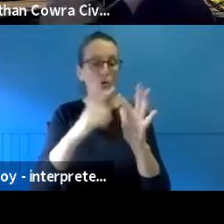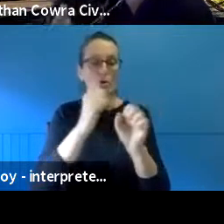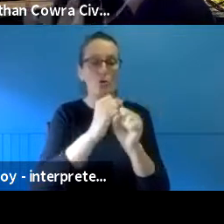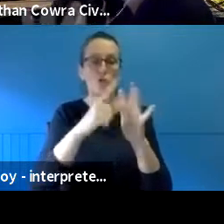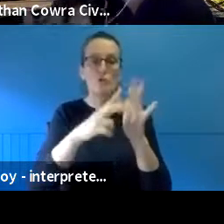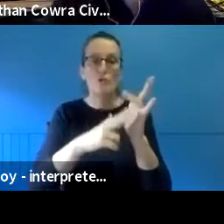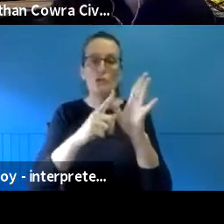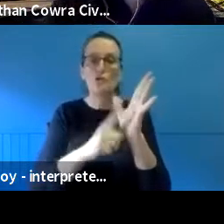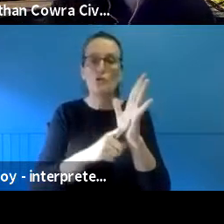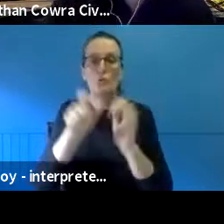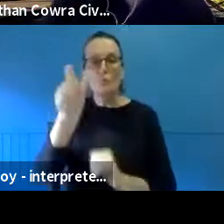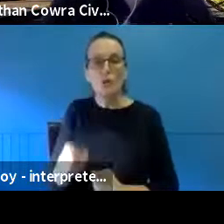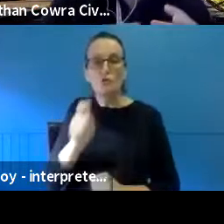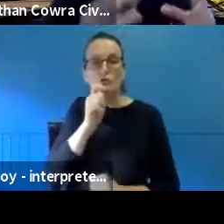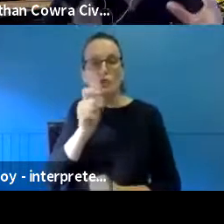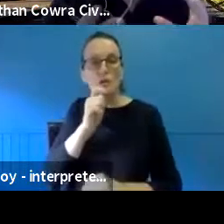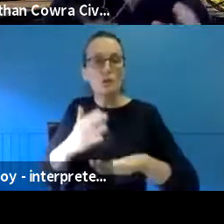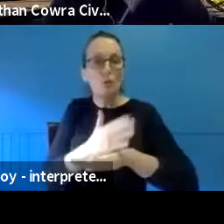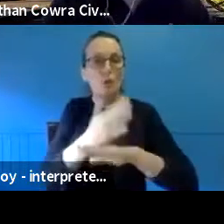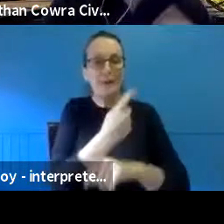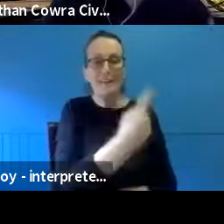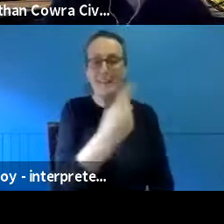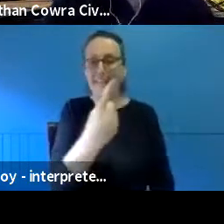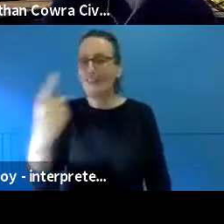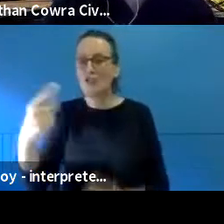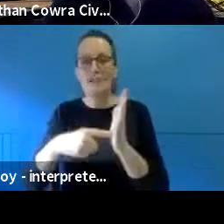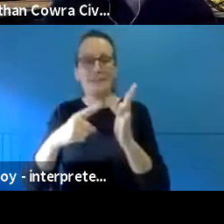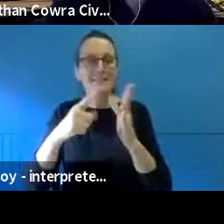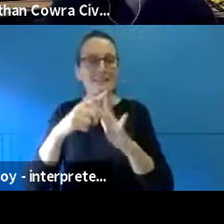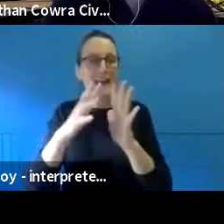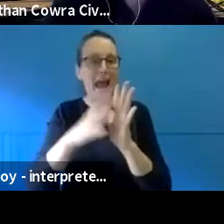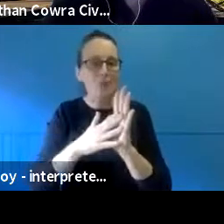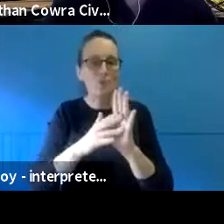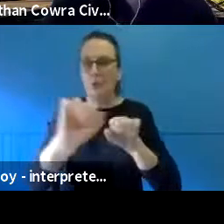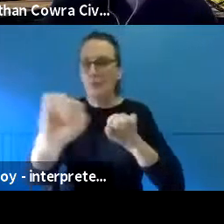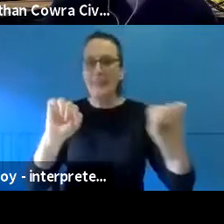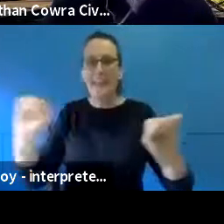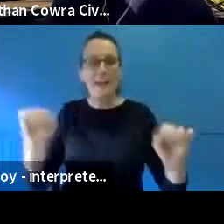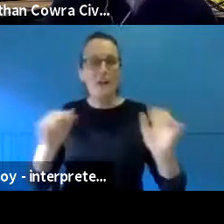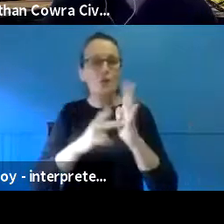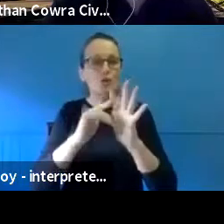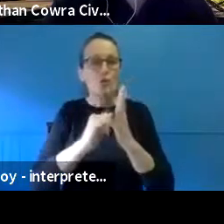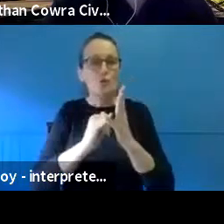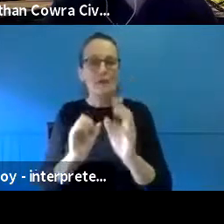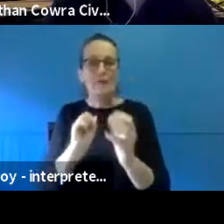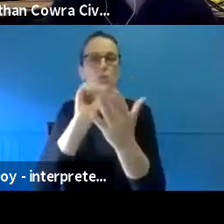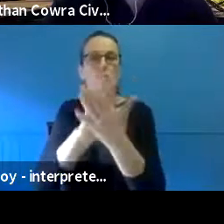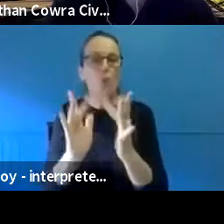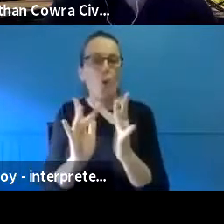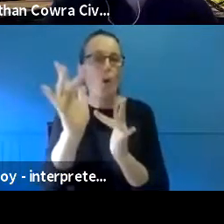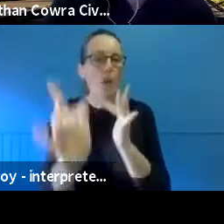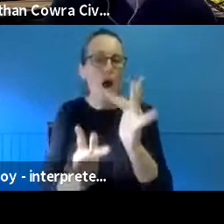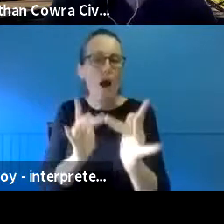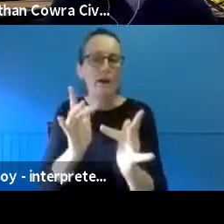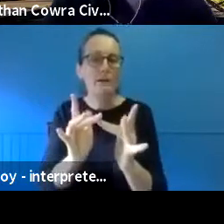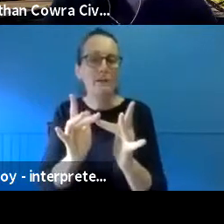each town kind of thing, who will deal with local news and then feed it to an online model. But that appears to then be sitting behind a